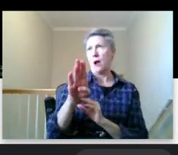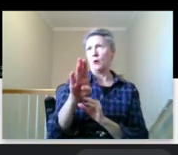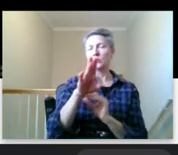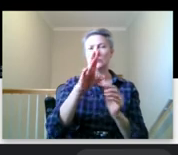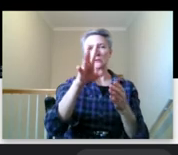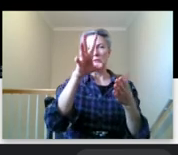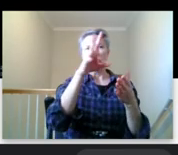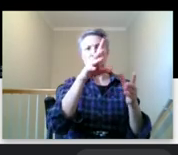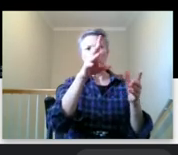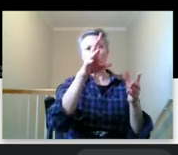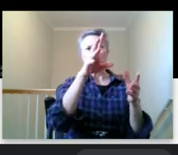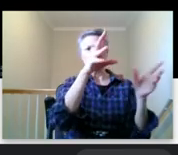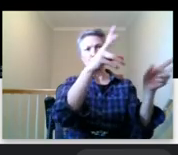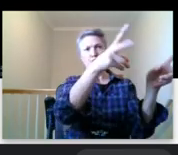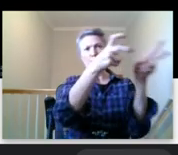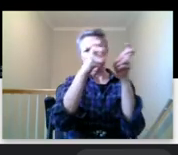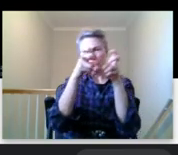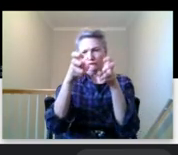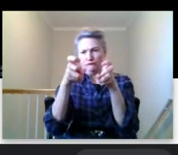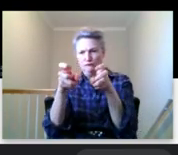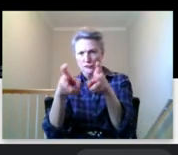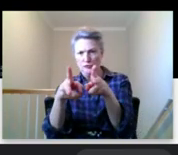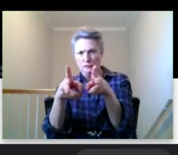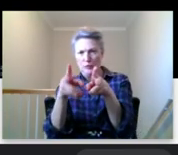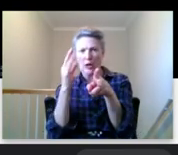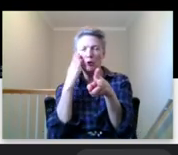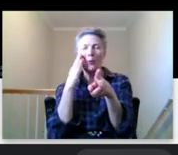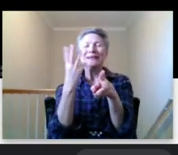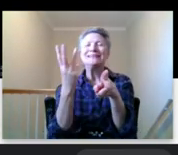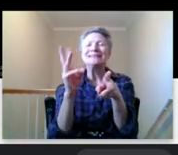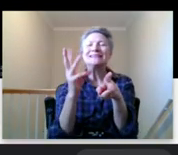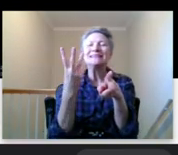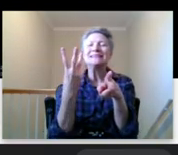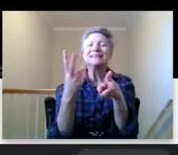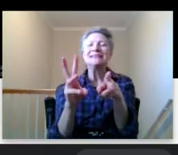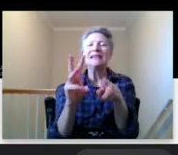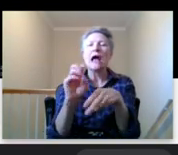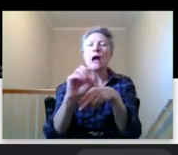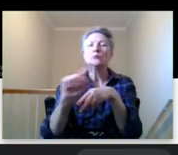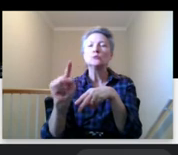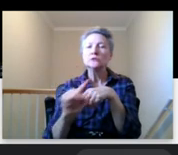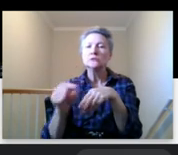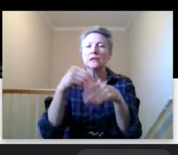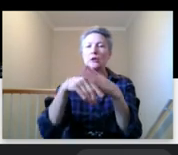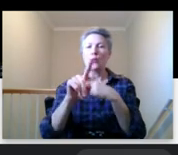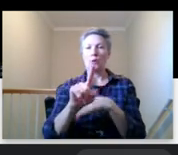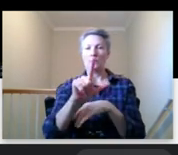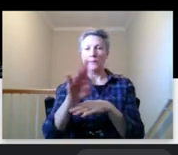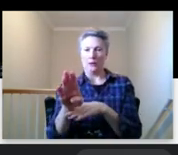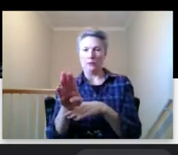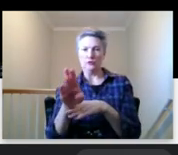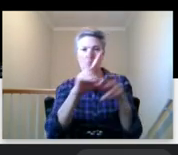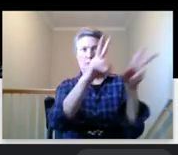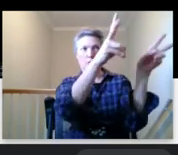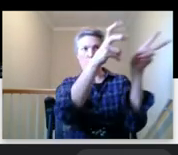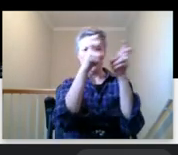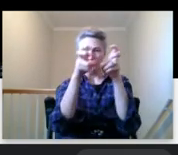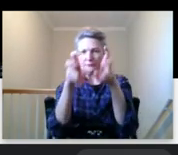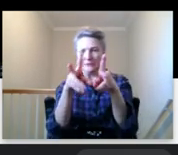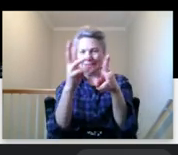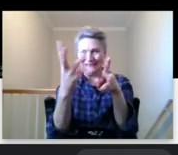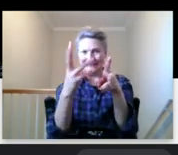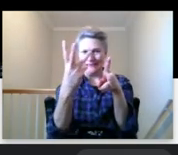to take that pound and we're going to put it over here. And we know that there are 16 ounces in a pound. So I'm going to regroup 16